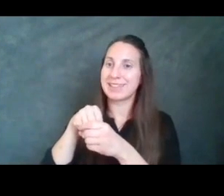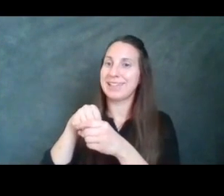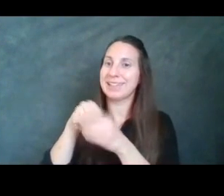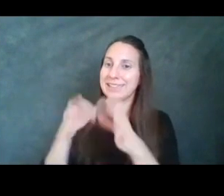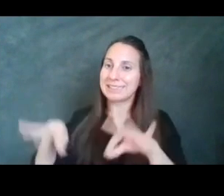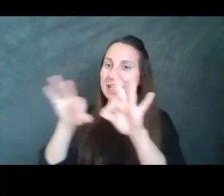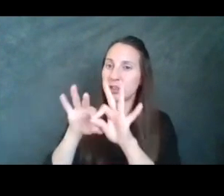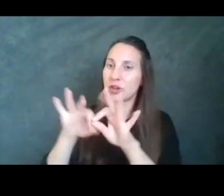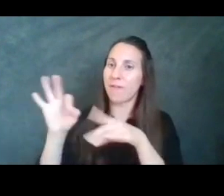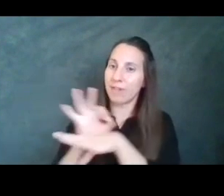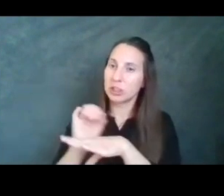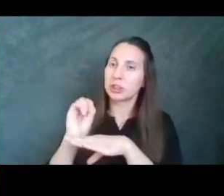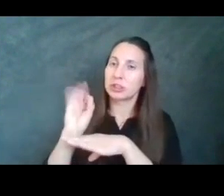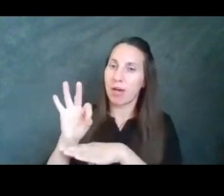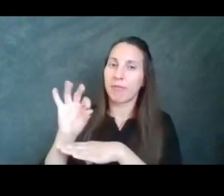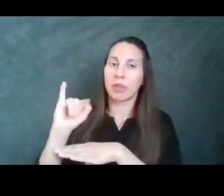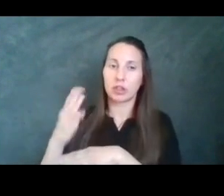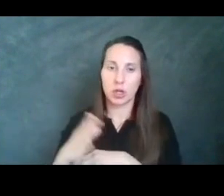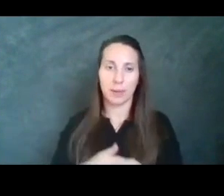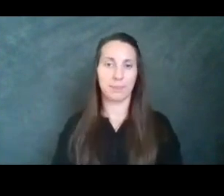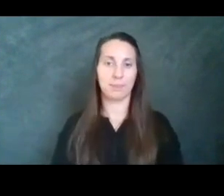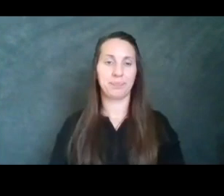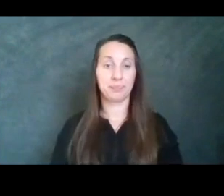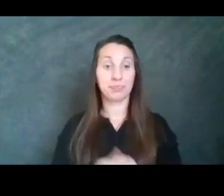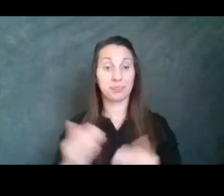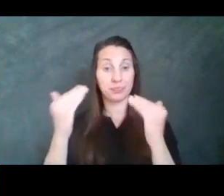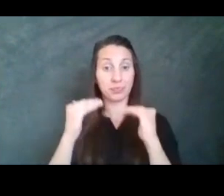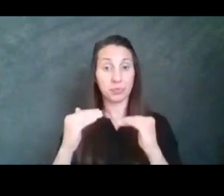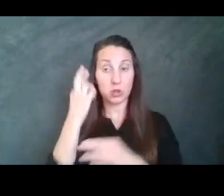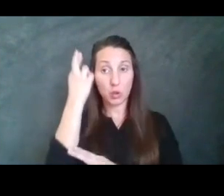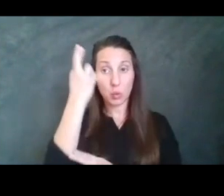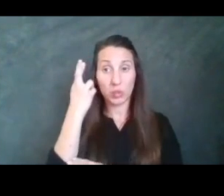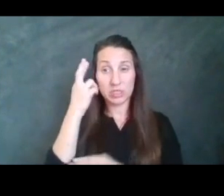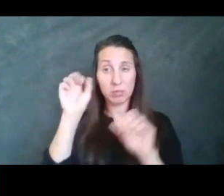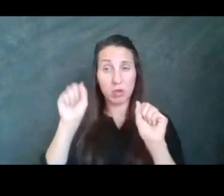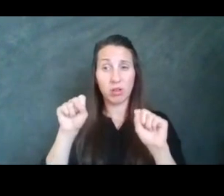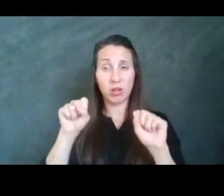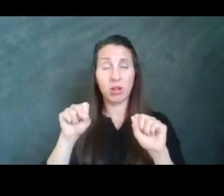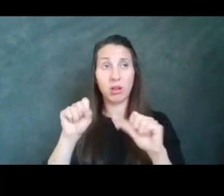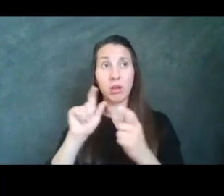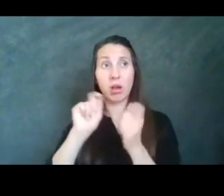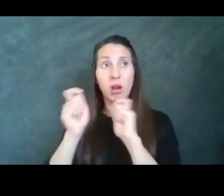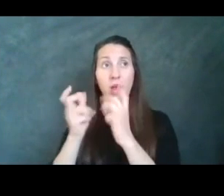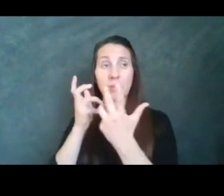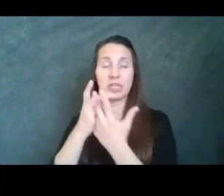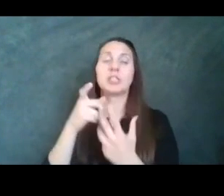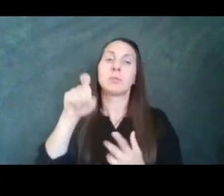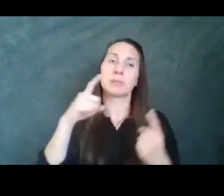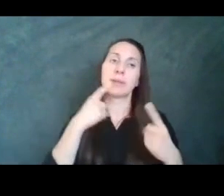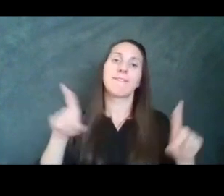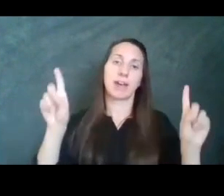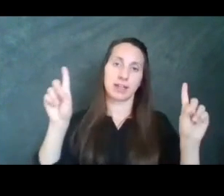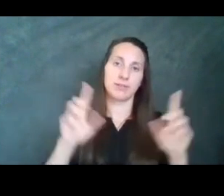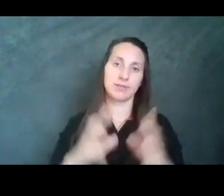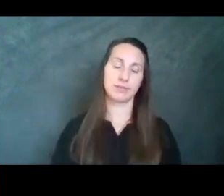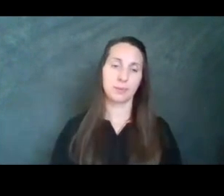And the reasonable accommodation simply must be effective in order for it to be reasonable. Next